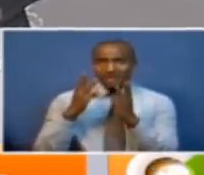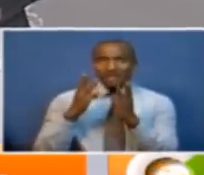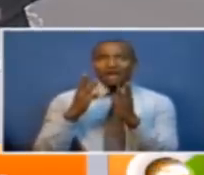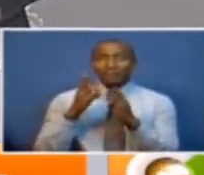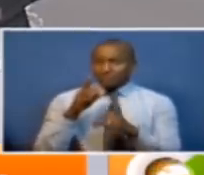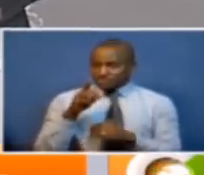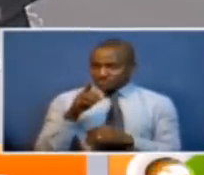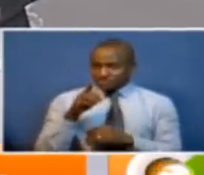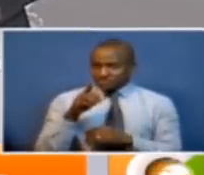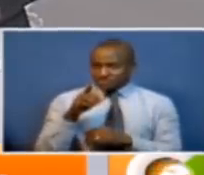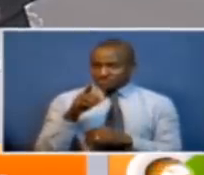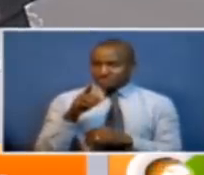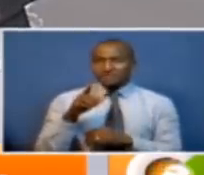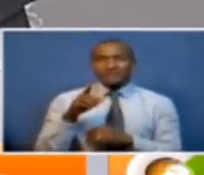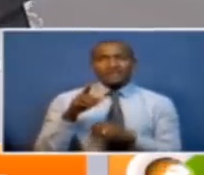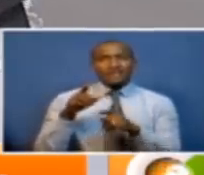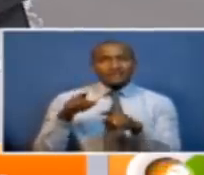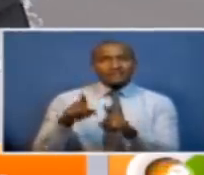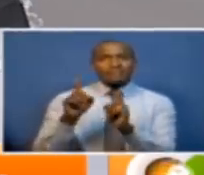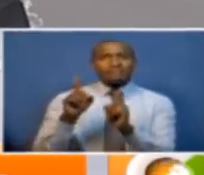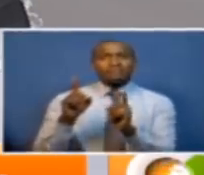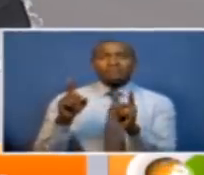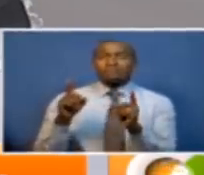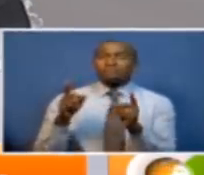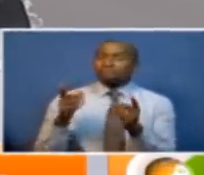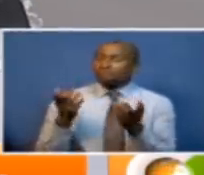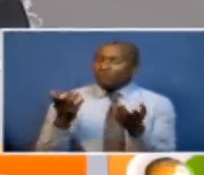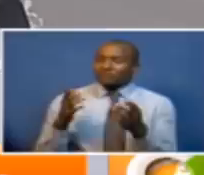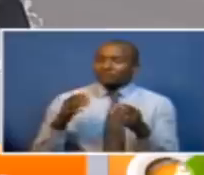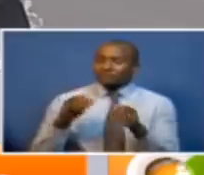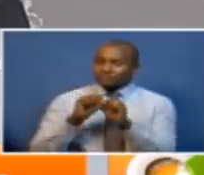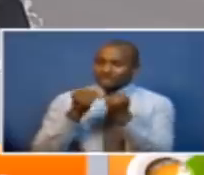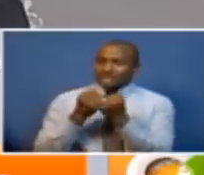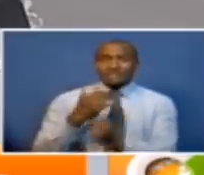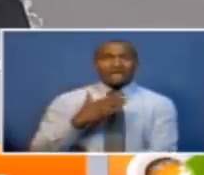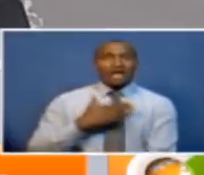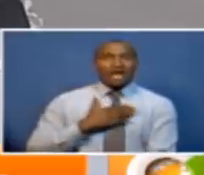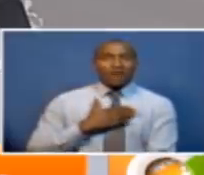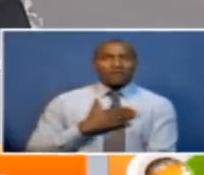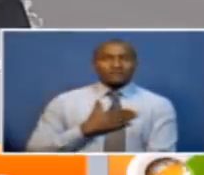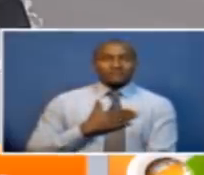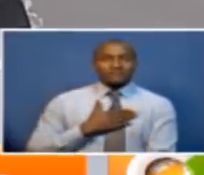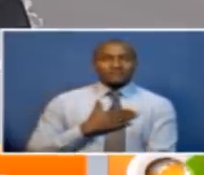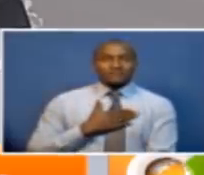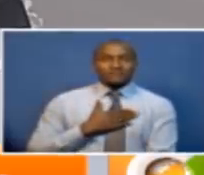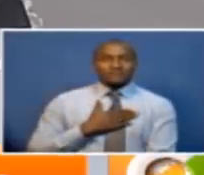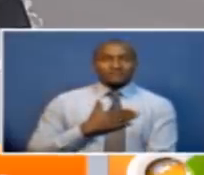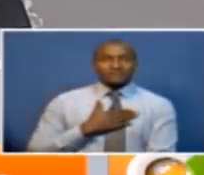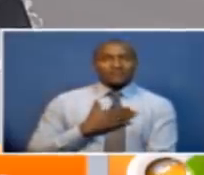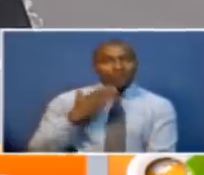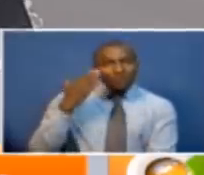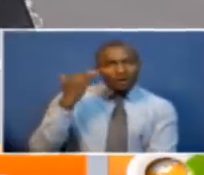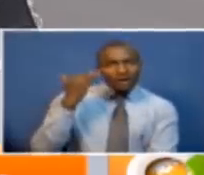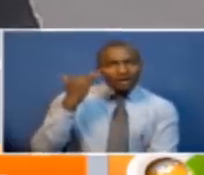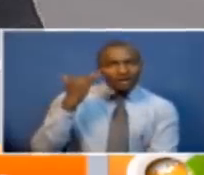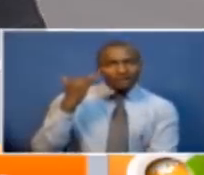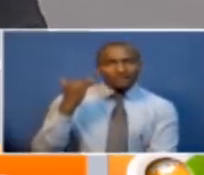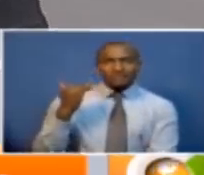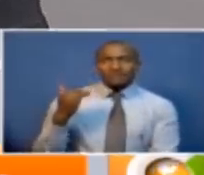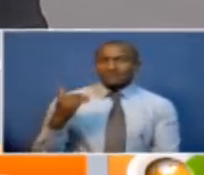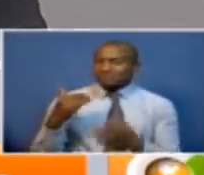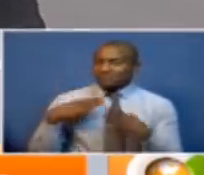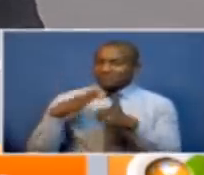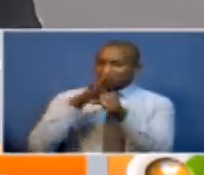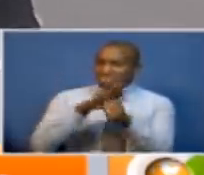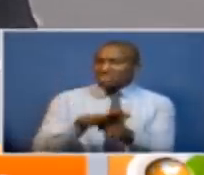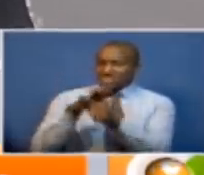socioeconomic and political dimensions of the society that we are in that create incentives for people to discriminate against